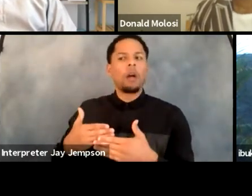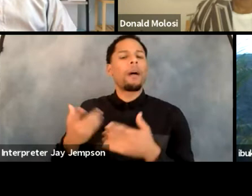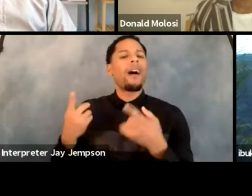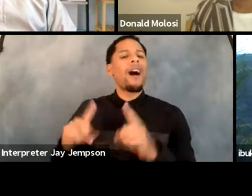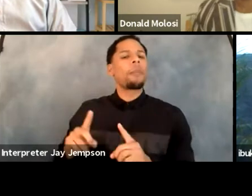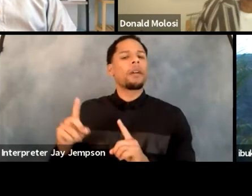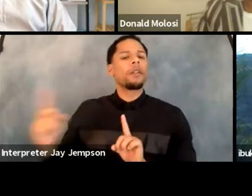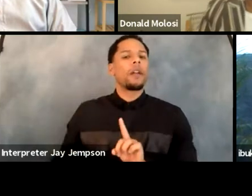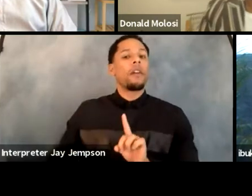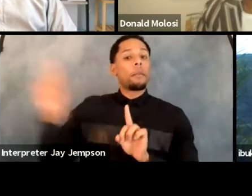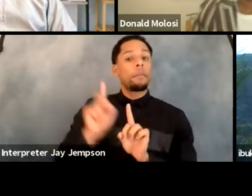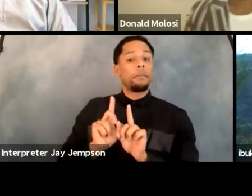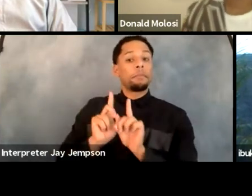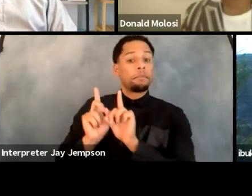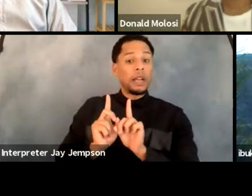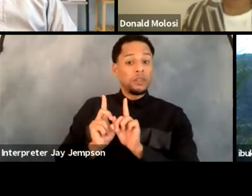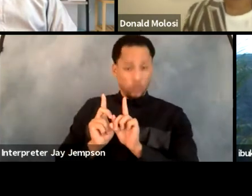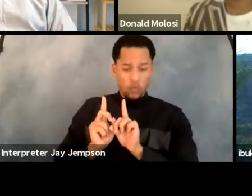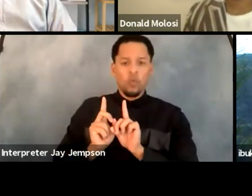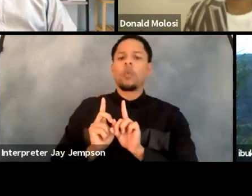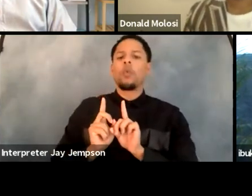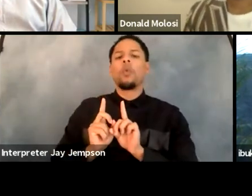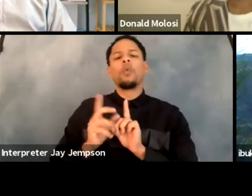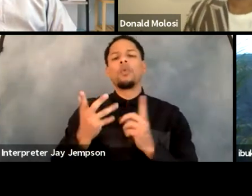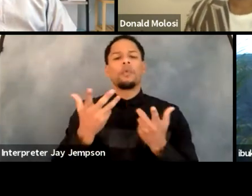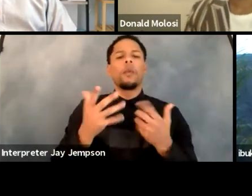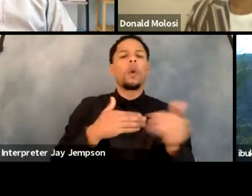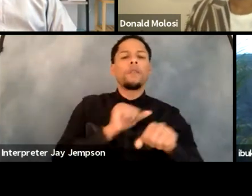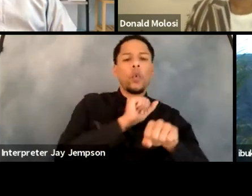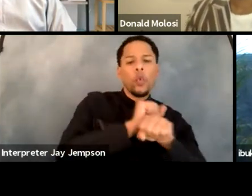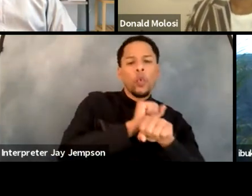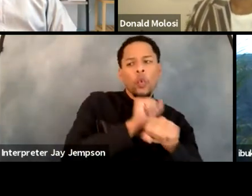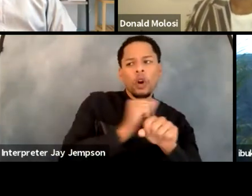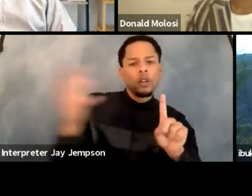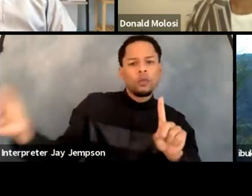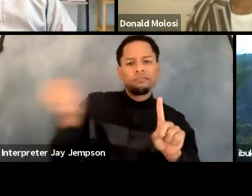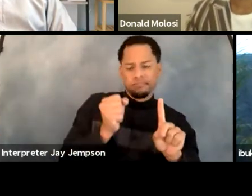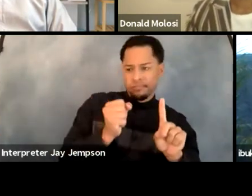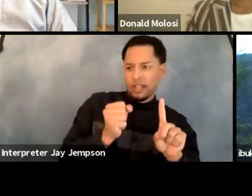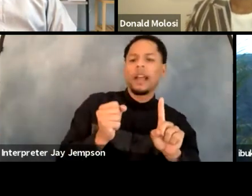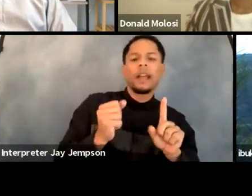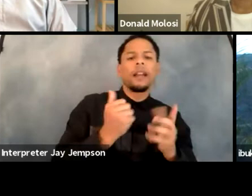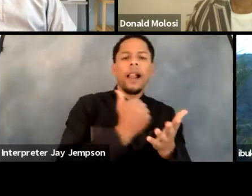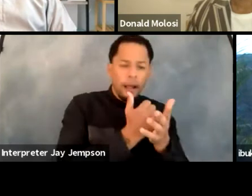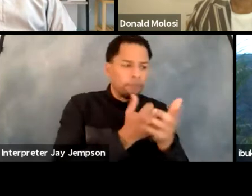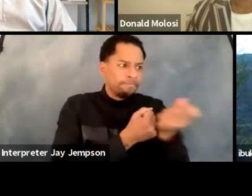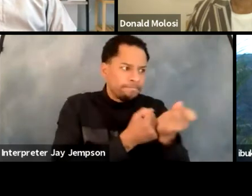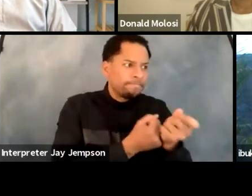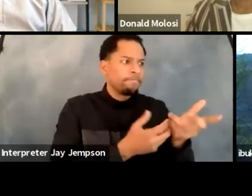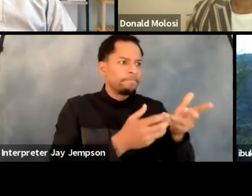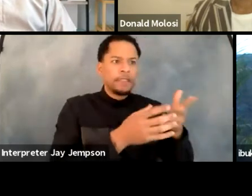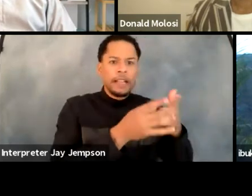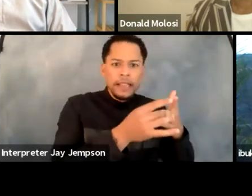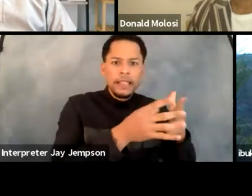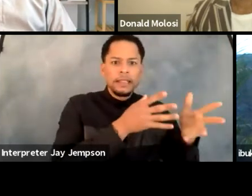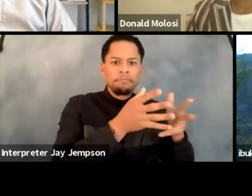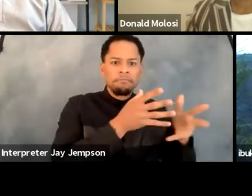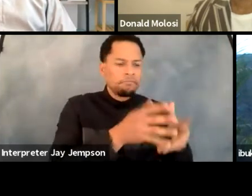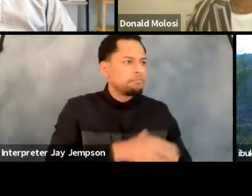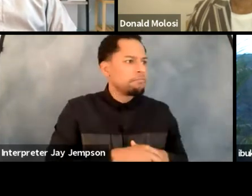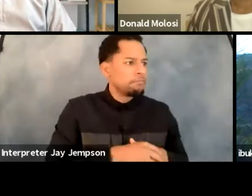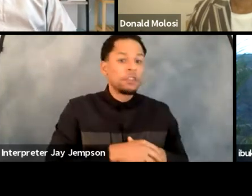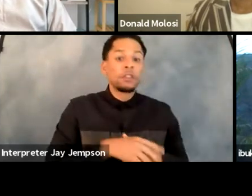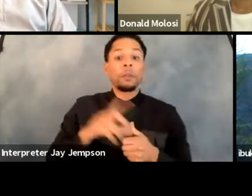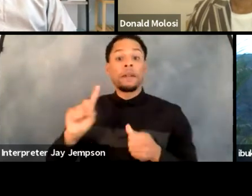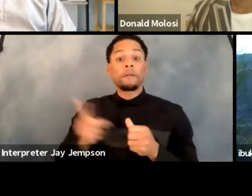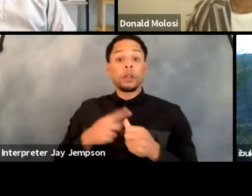and guide, you know, on this work or this text that has, you know, been around for so many years. My first